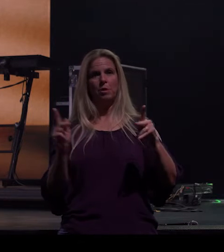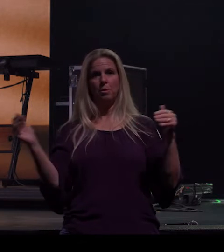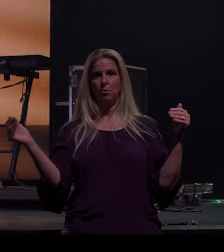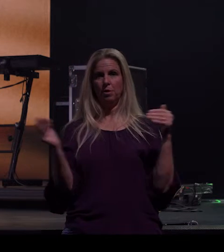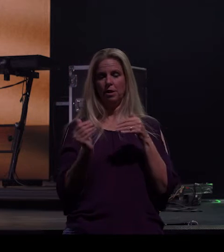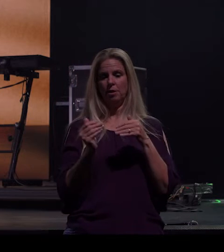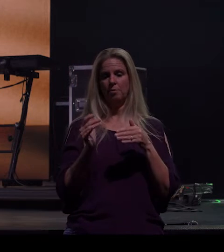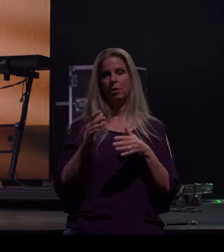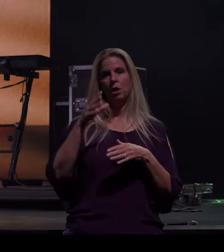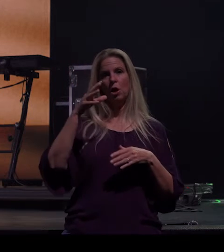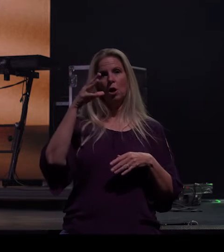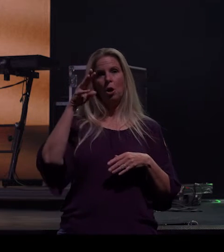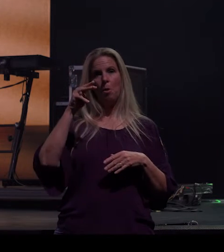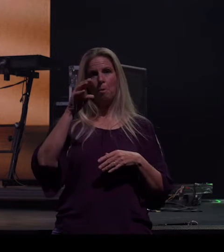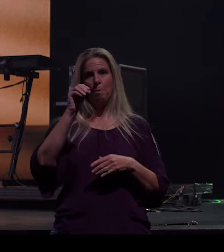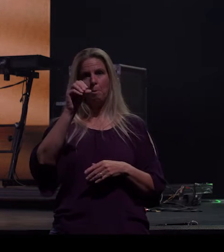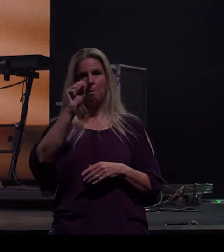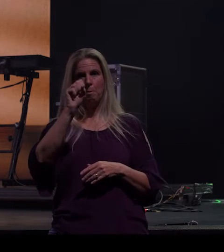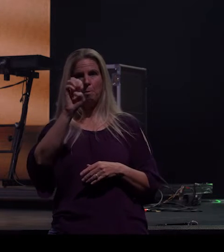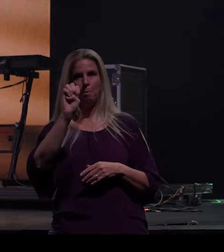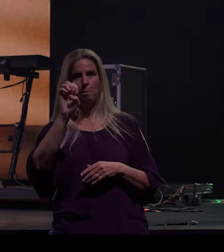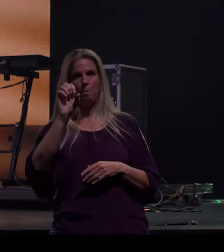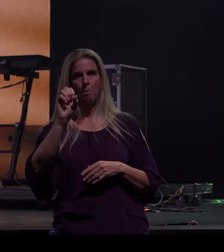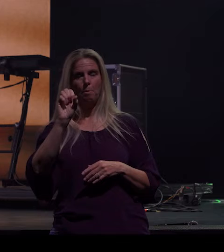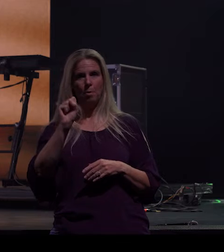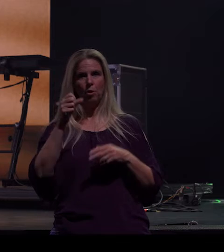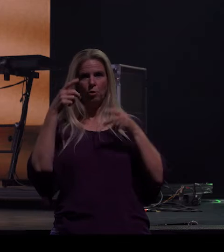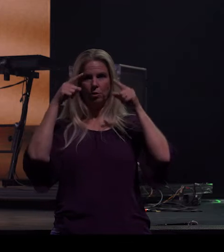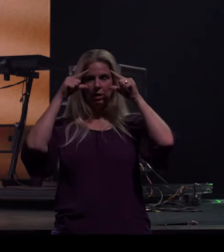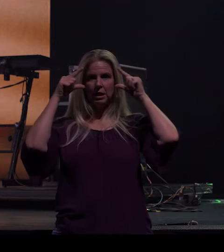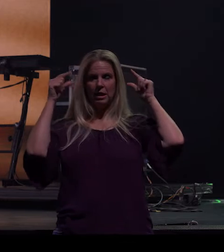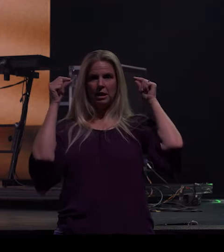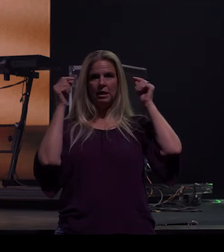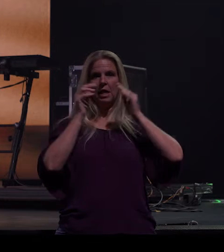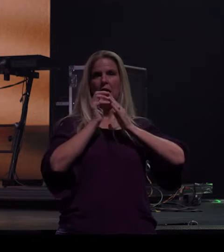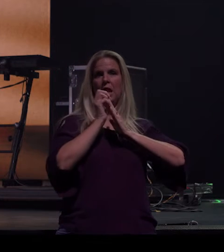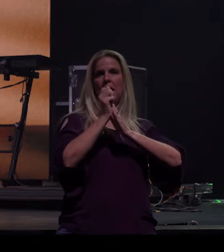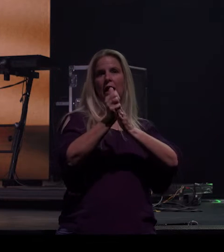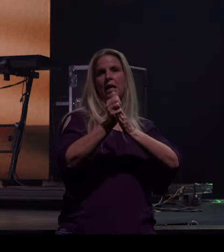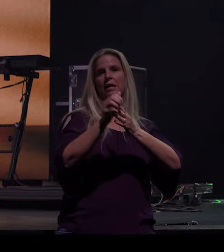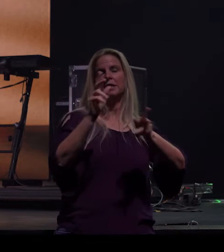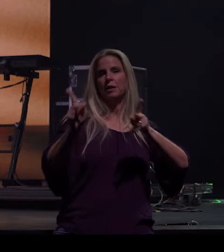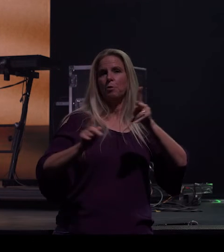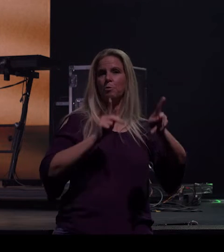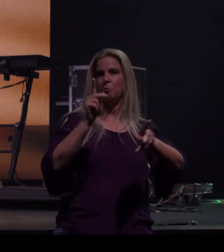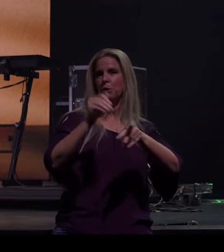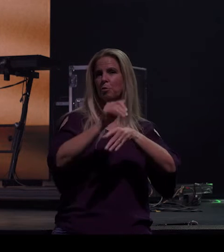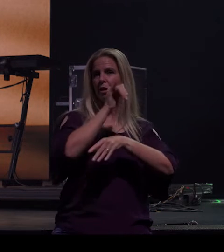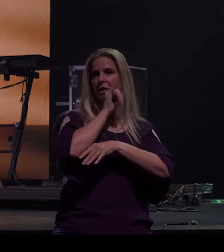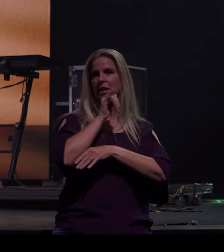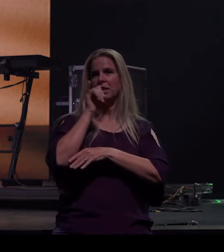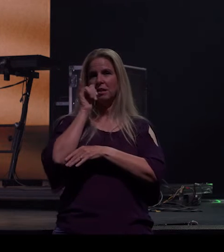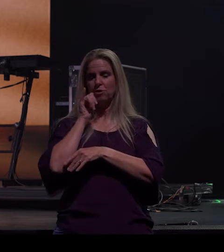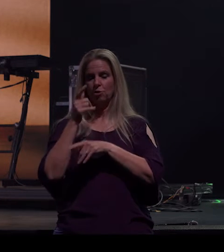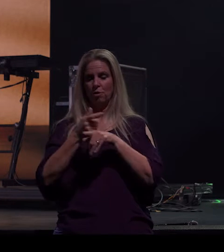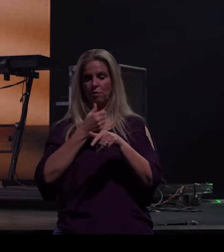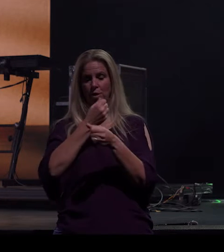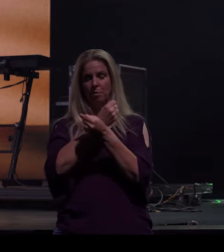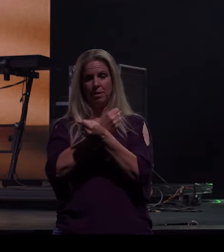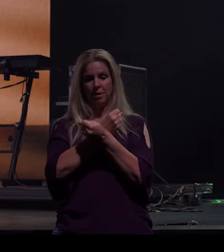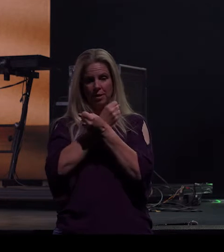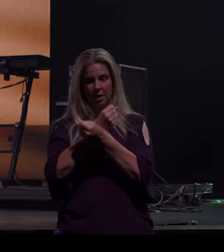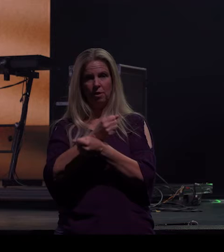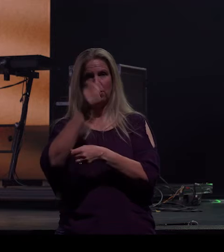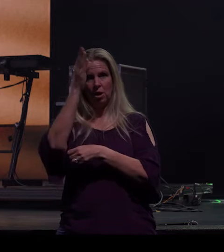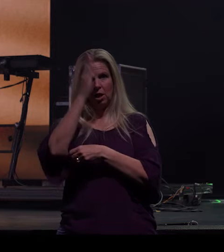Moses led the people of Israel out of slavery. They've been in for 40 years out of Egypt, and God chose him to